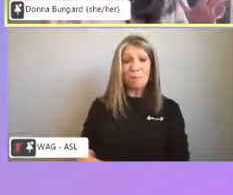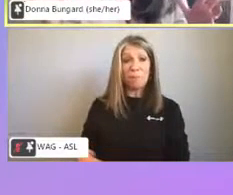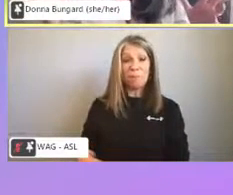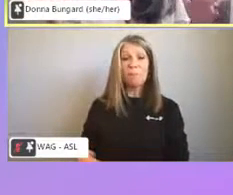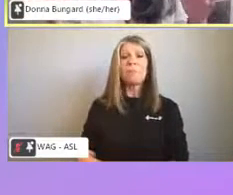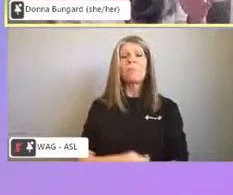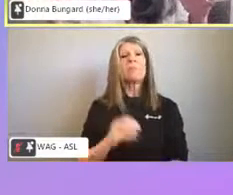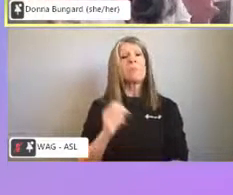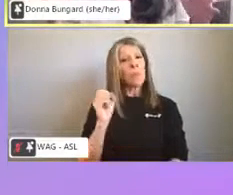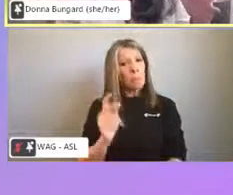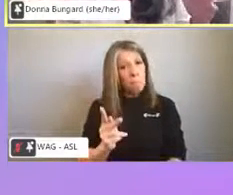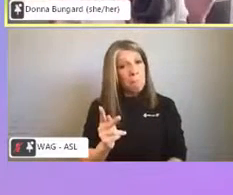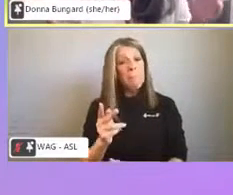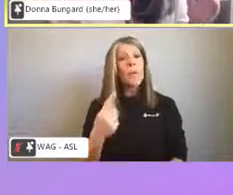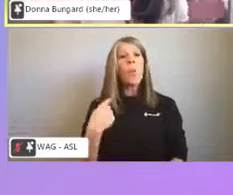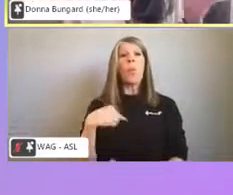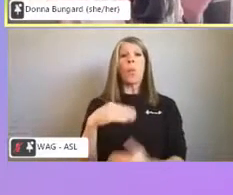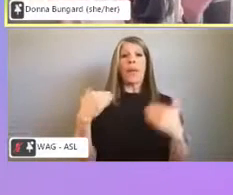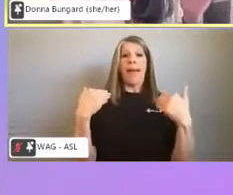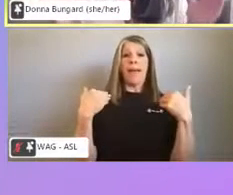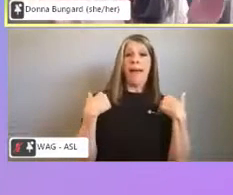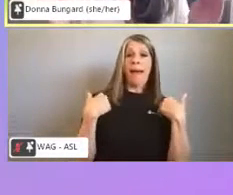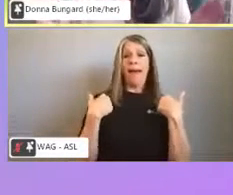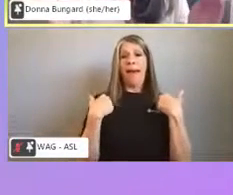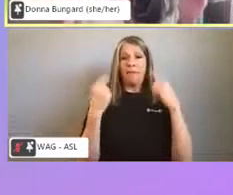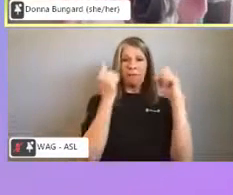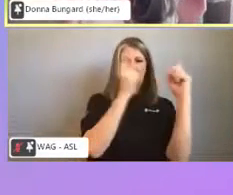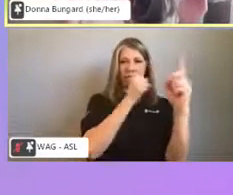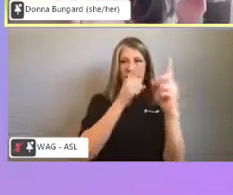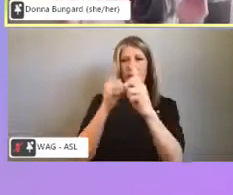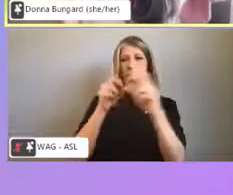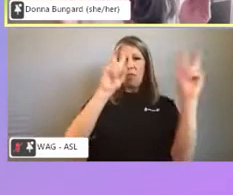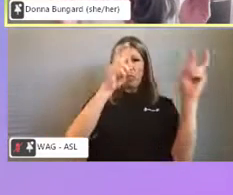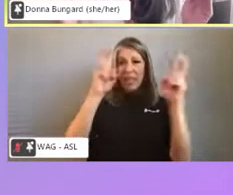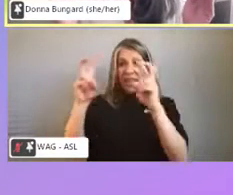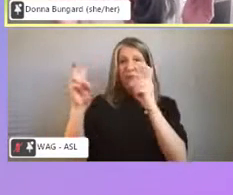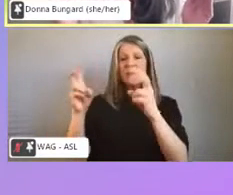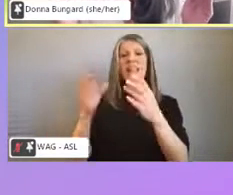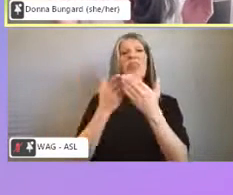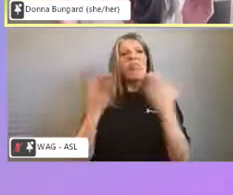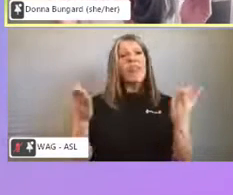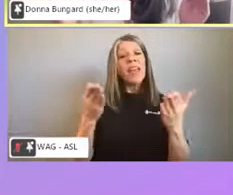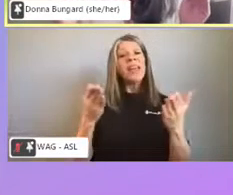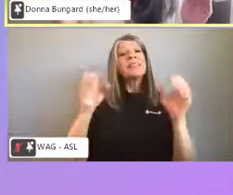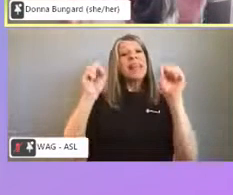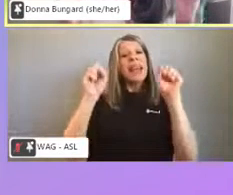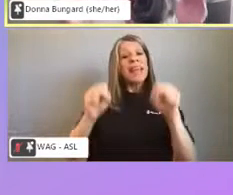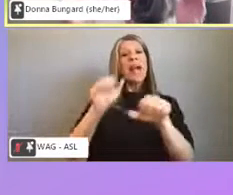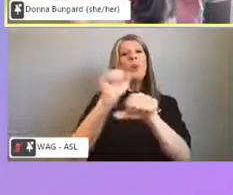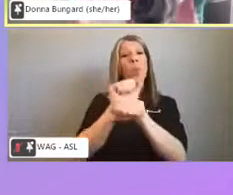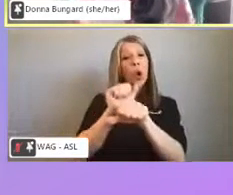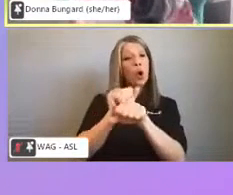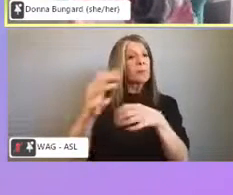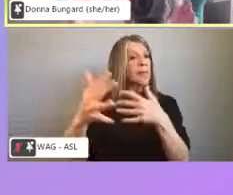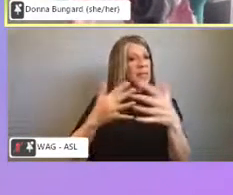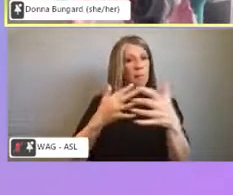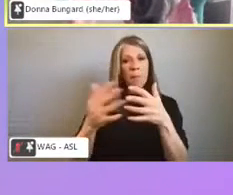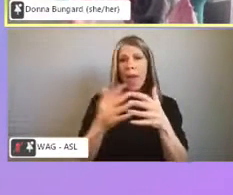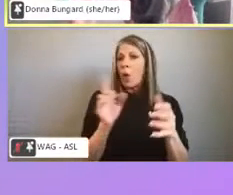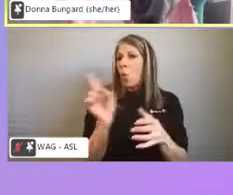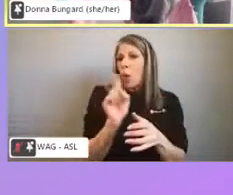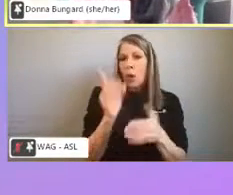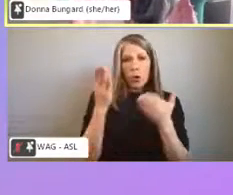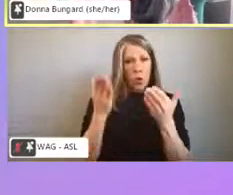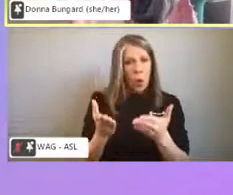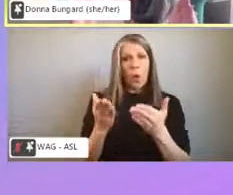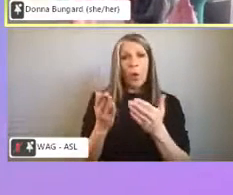we are. We have pillars, we have themes, we have things that can work regardless where you're standing.